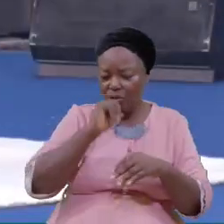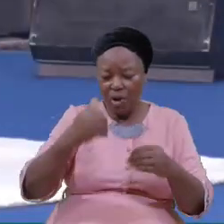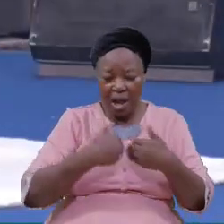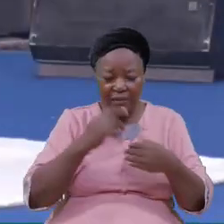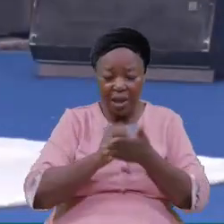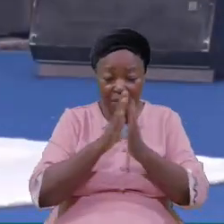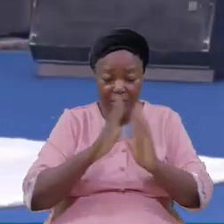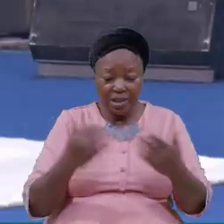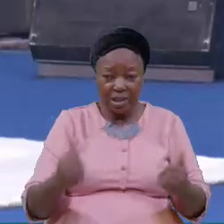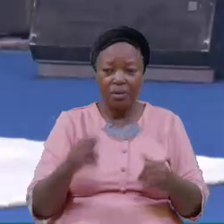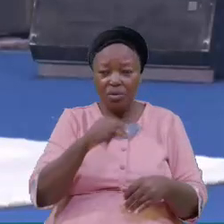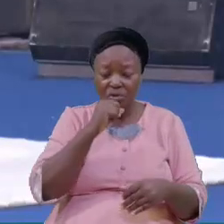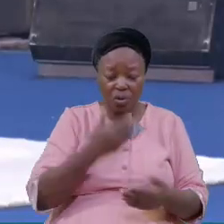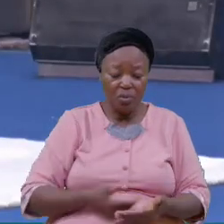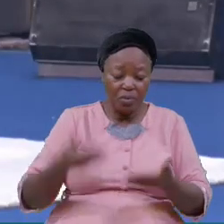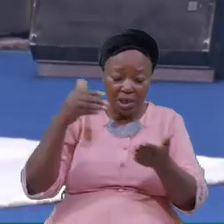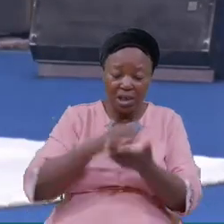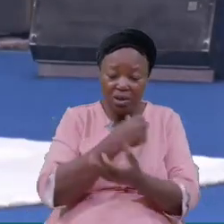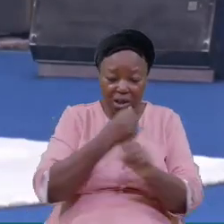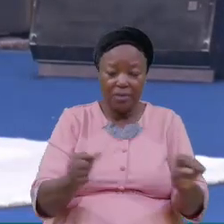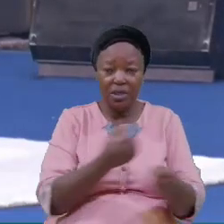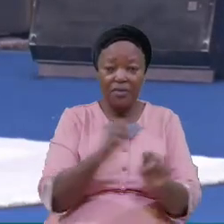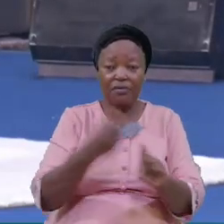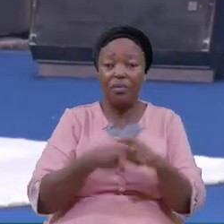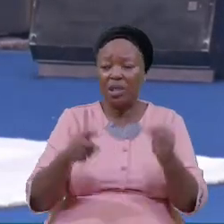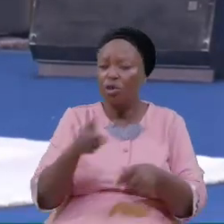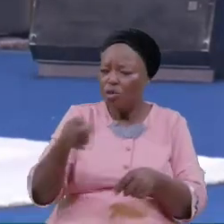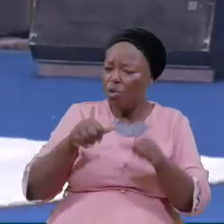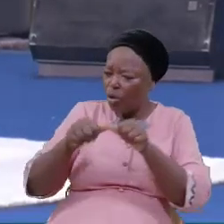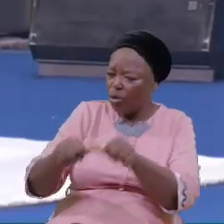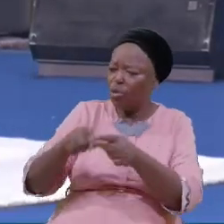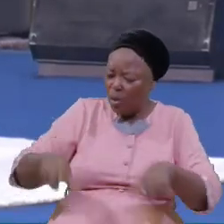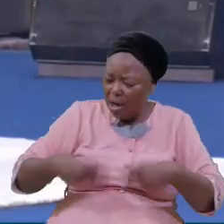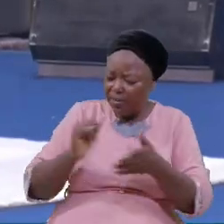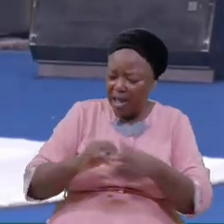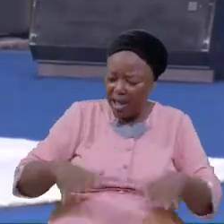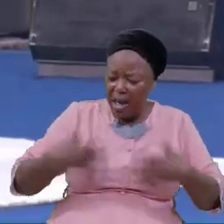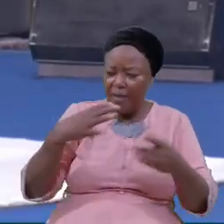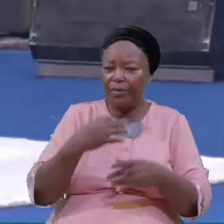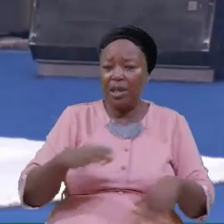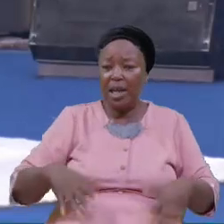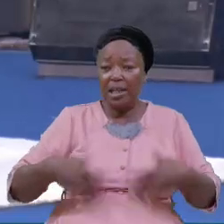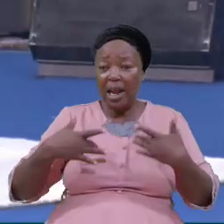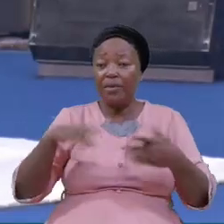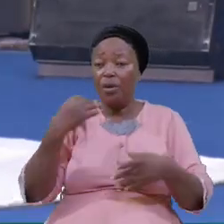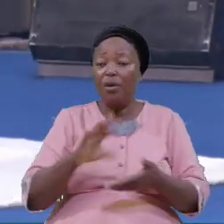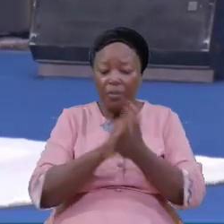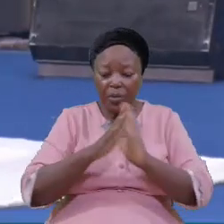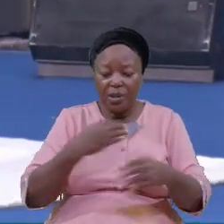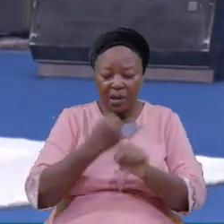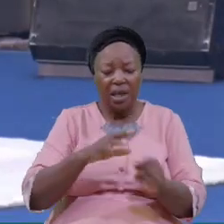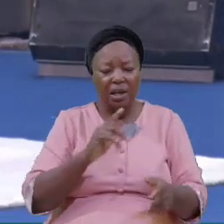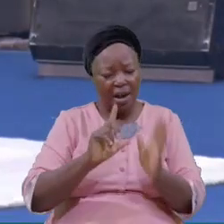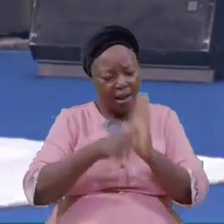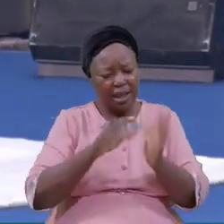on living that life of the peacemaker. Eventually, that will touch him. Don't criticize.